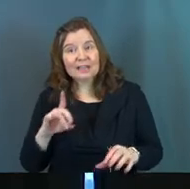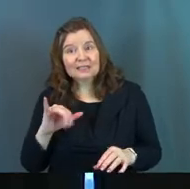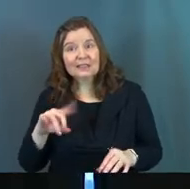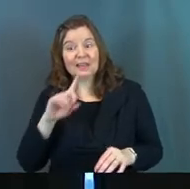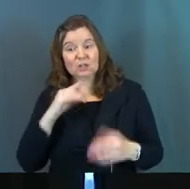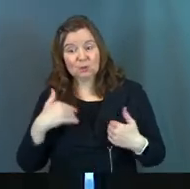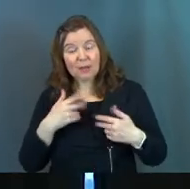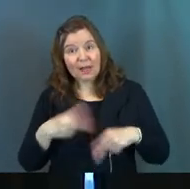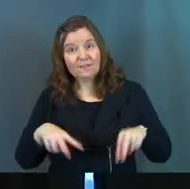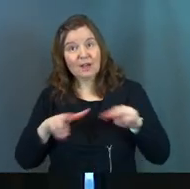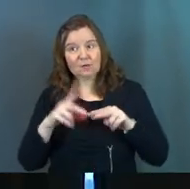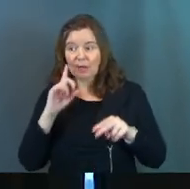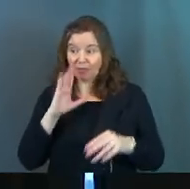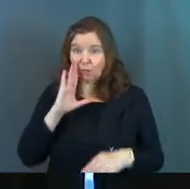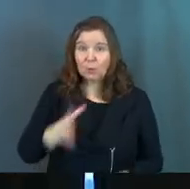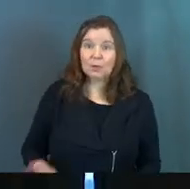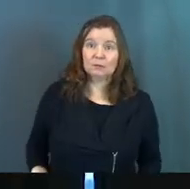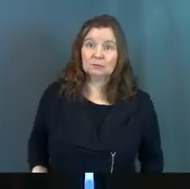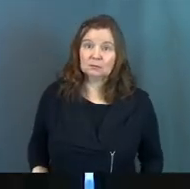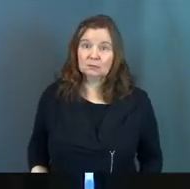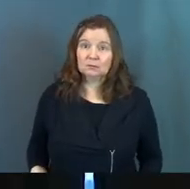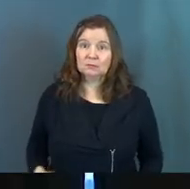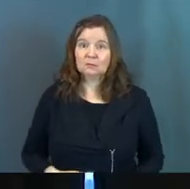did that actually had value? I think you would.